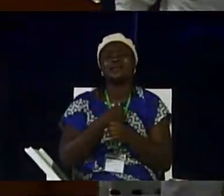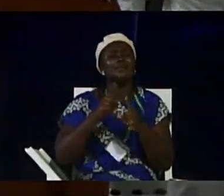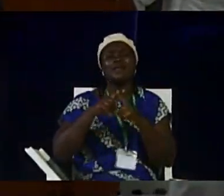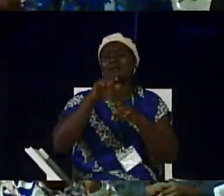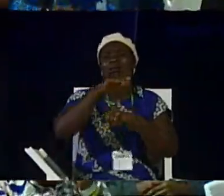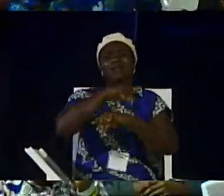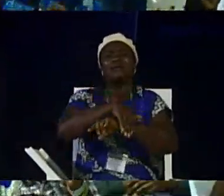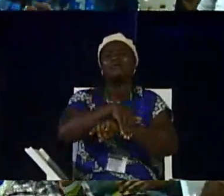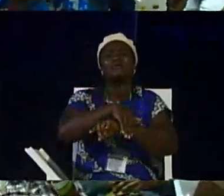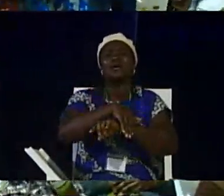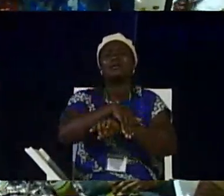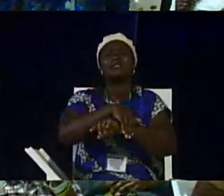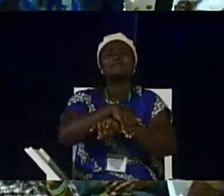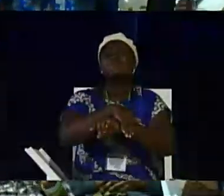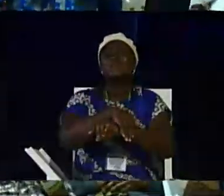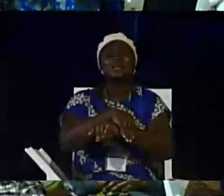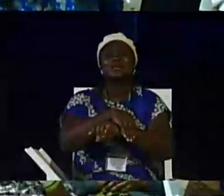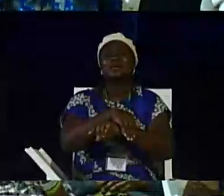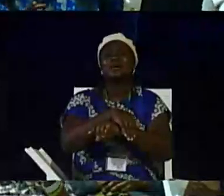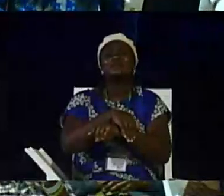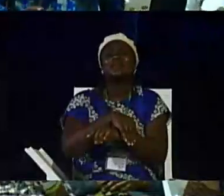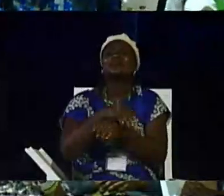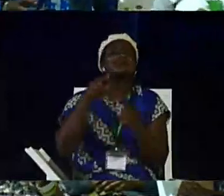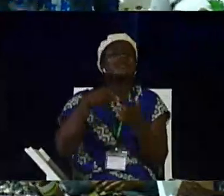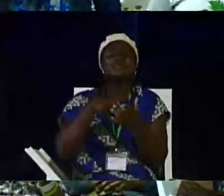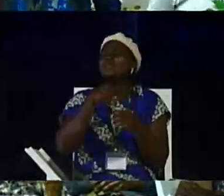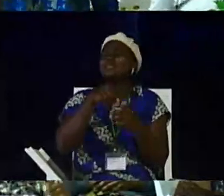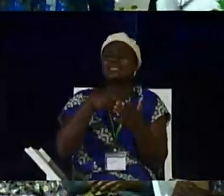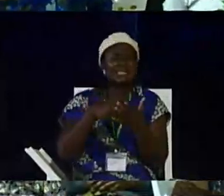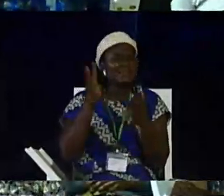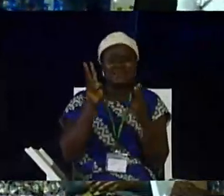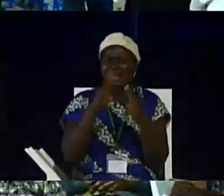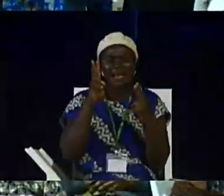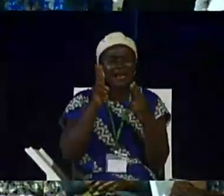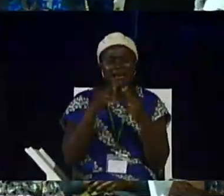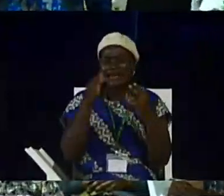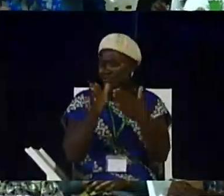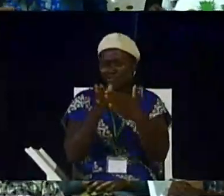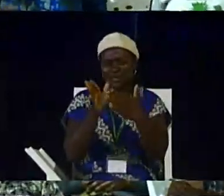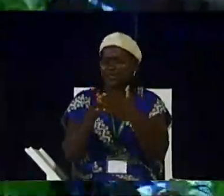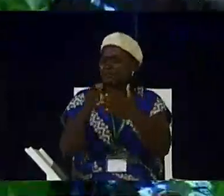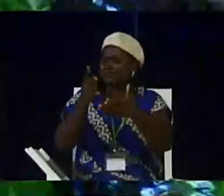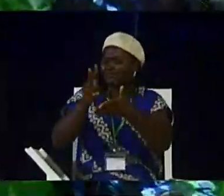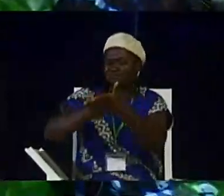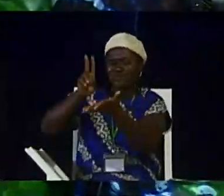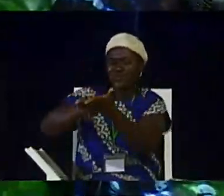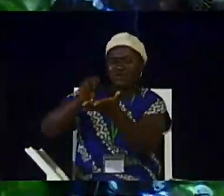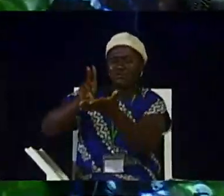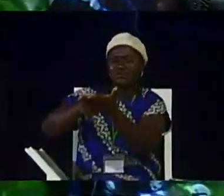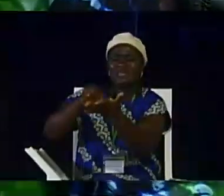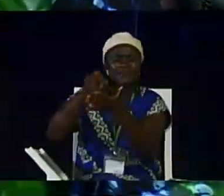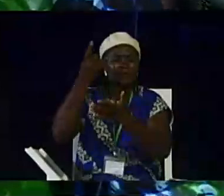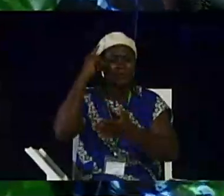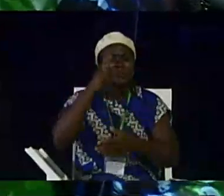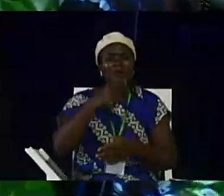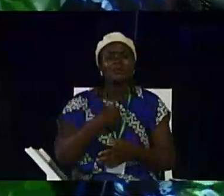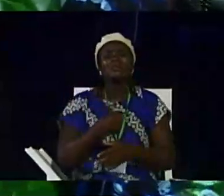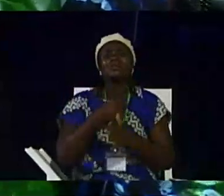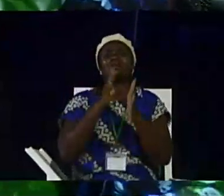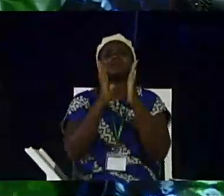tonight, in this very Congress, double it for me.